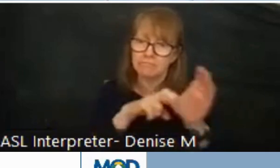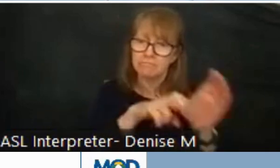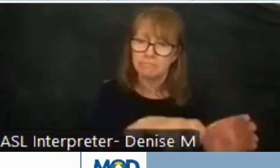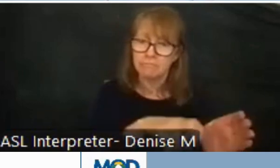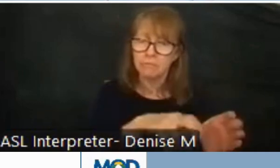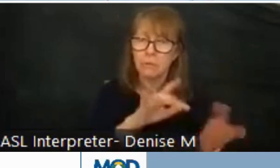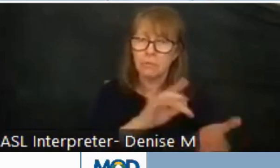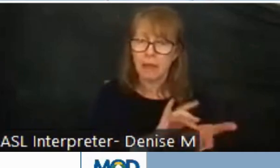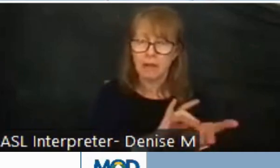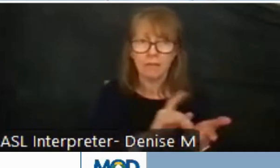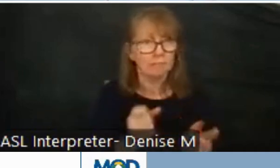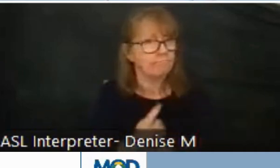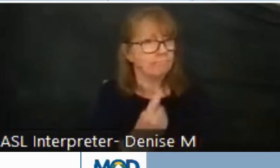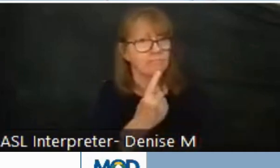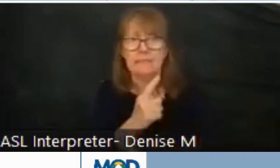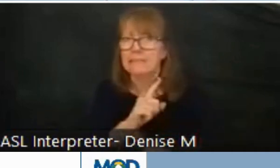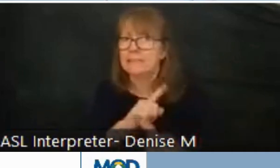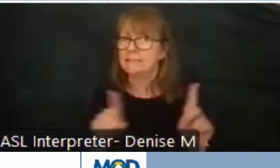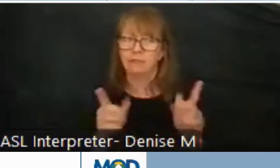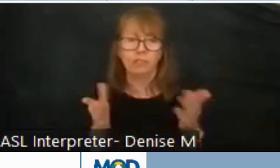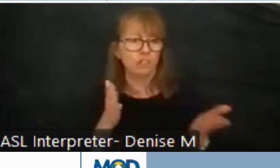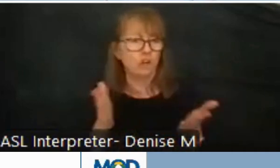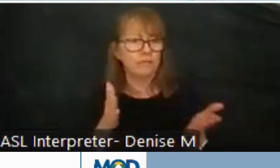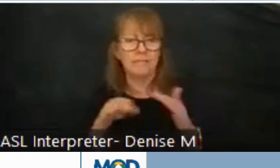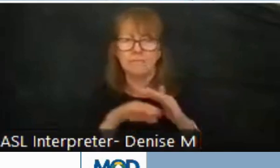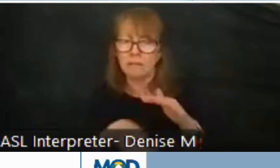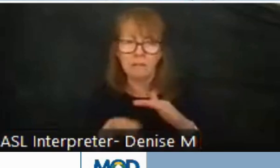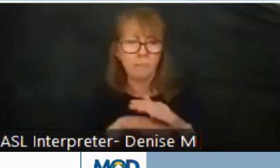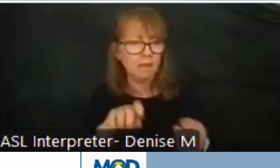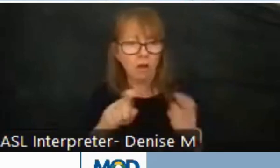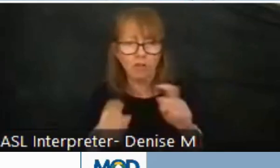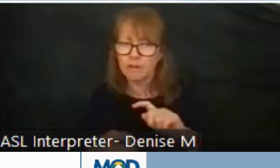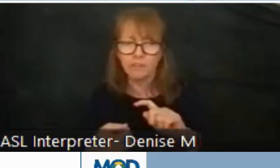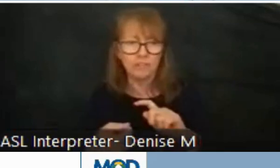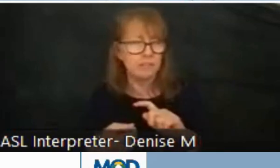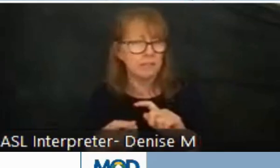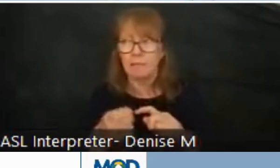service and a fundamental alteration that they don't need to agree to.